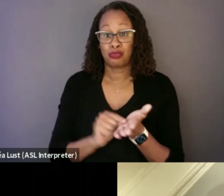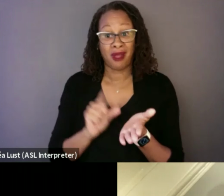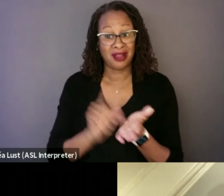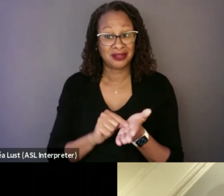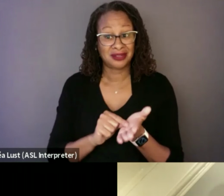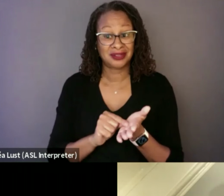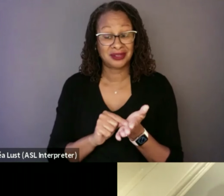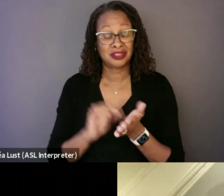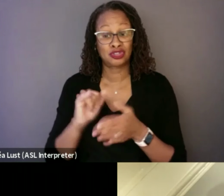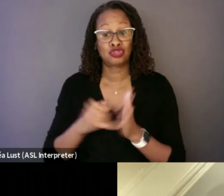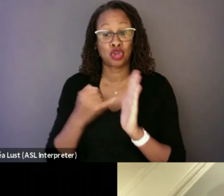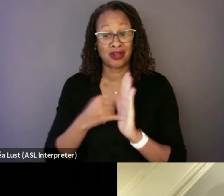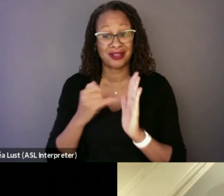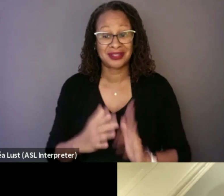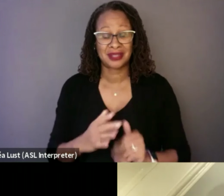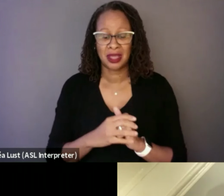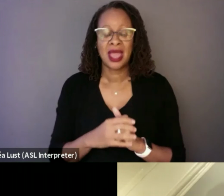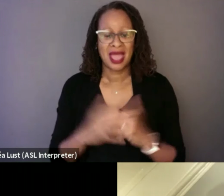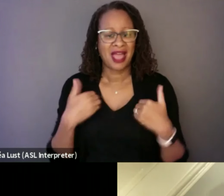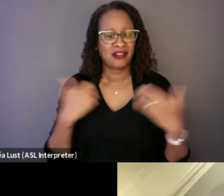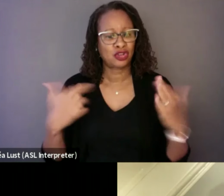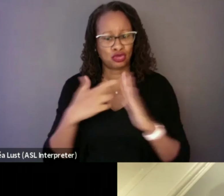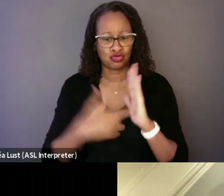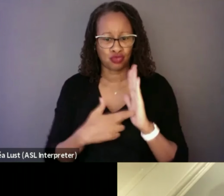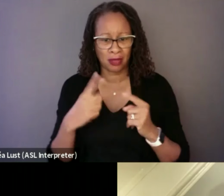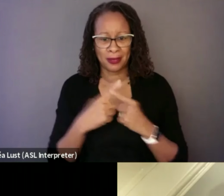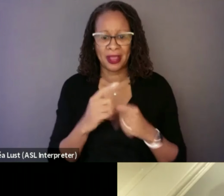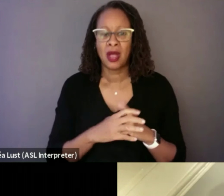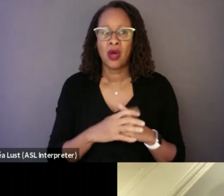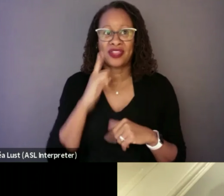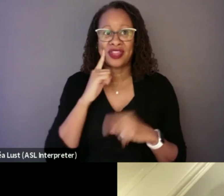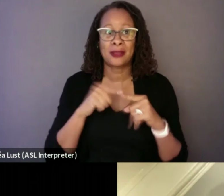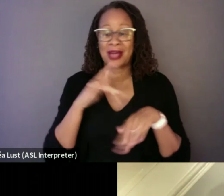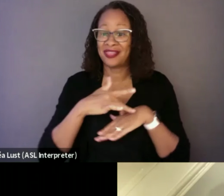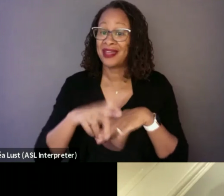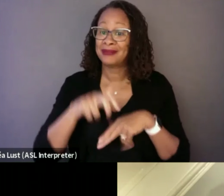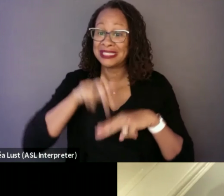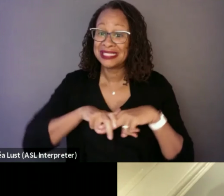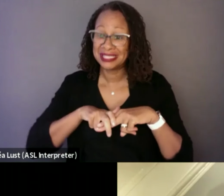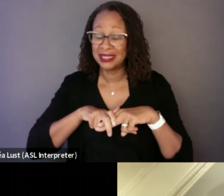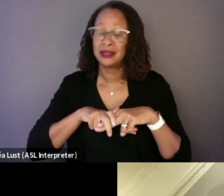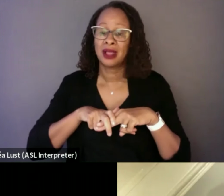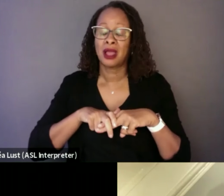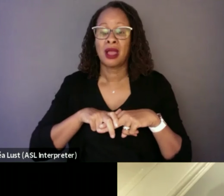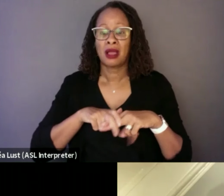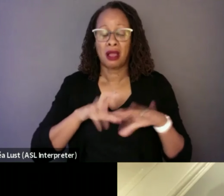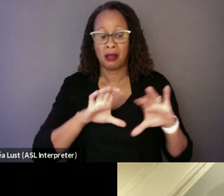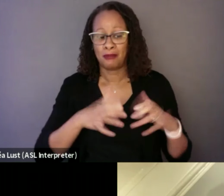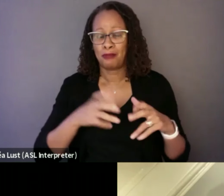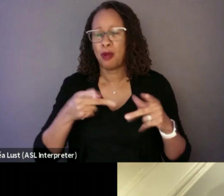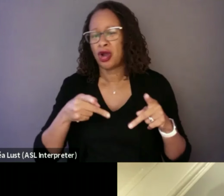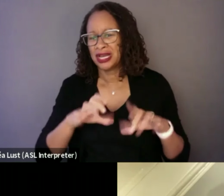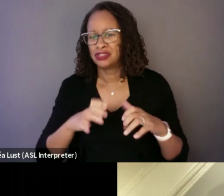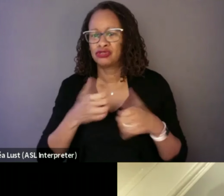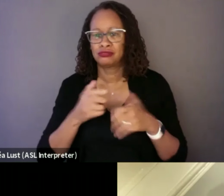huge role here, or even thinking about the MDC party leveraging the press to kind of get their message out. You